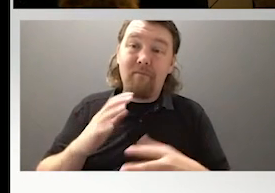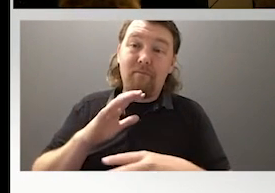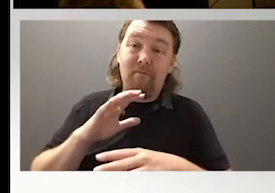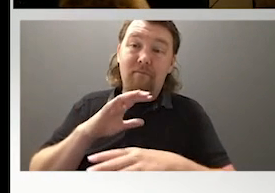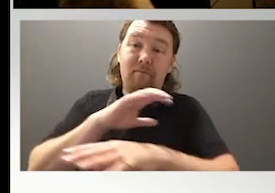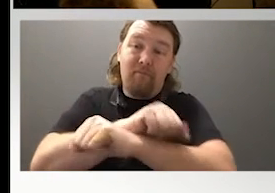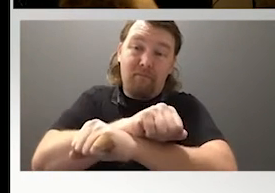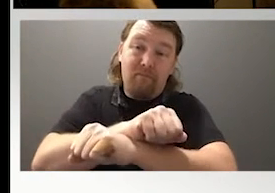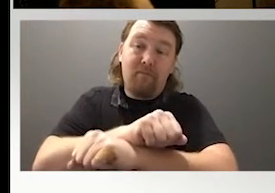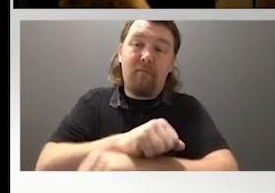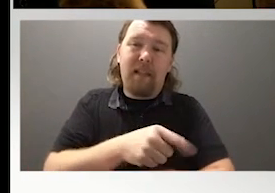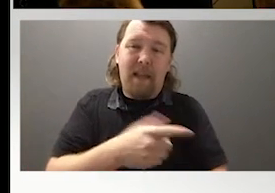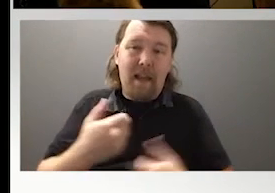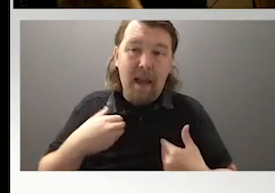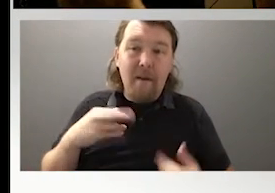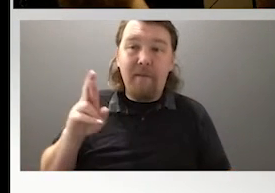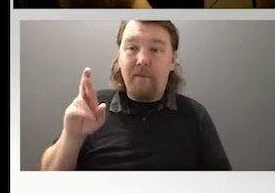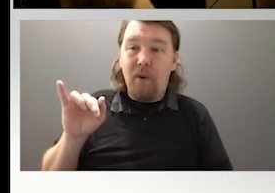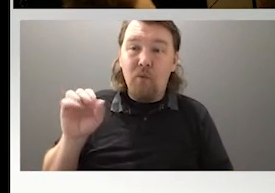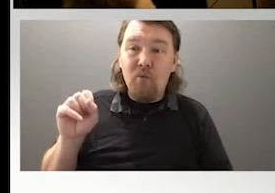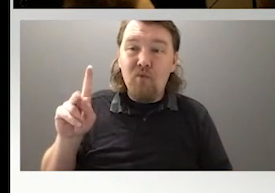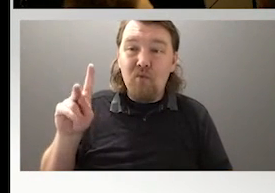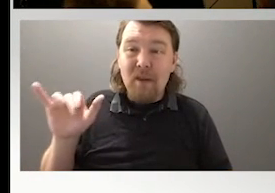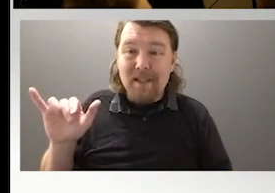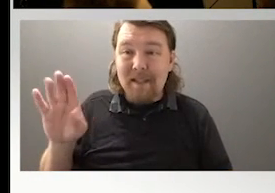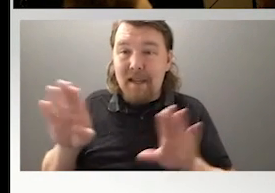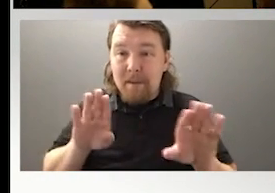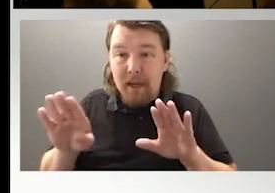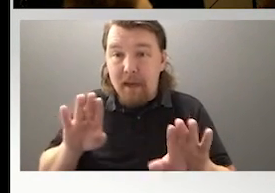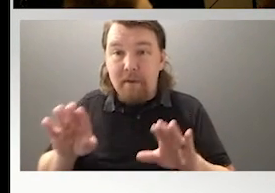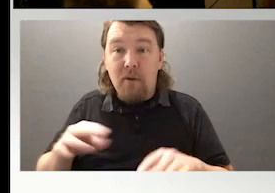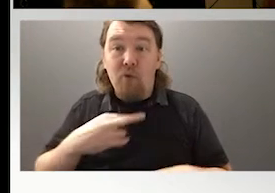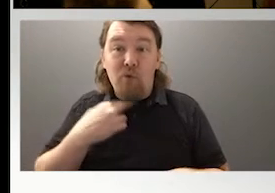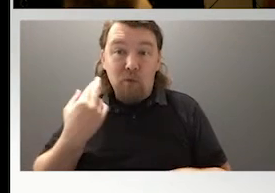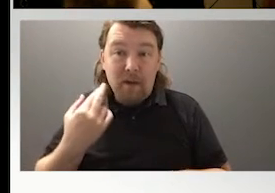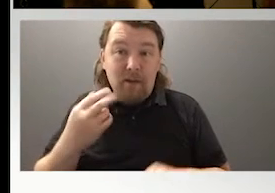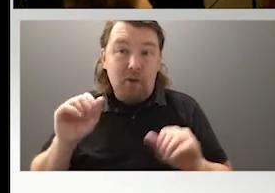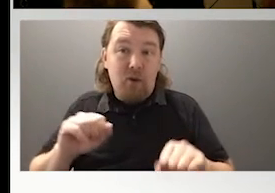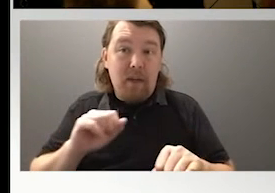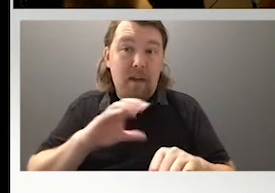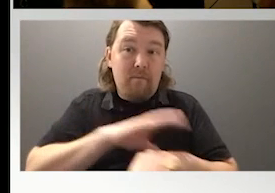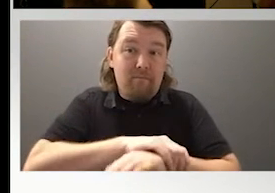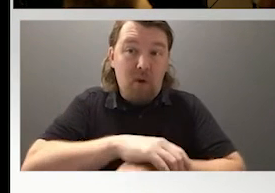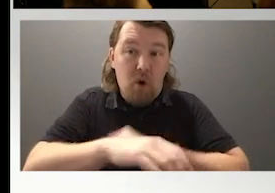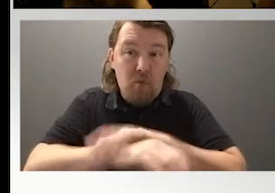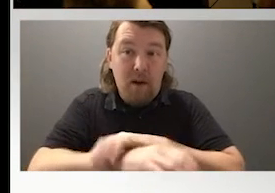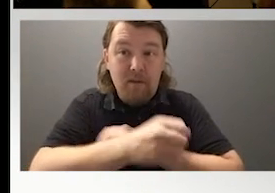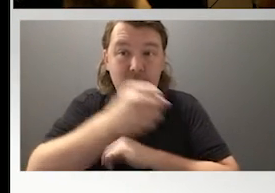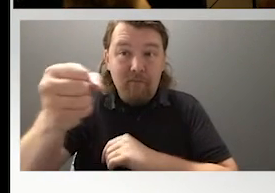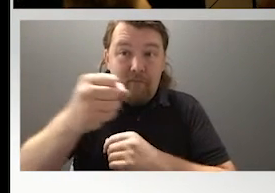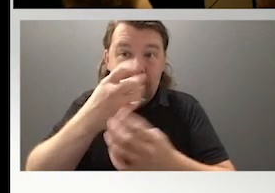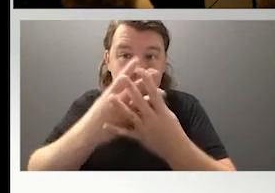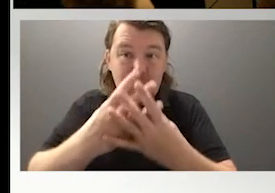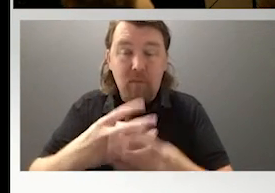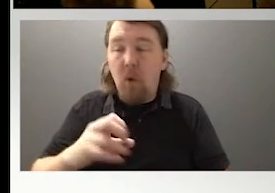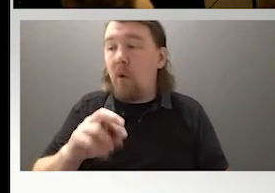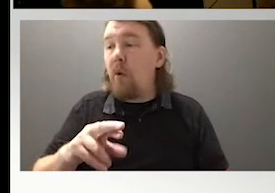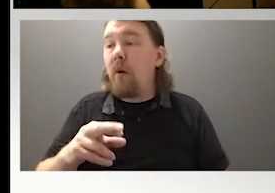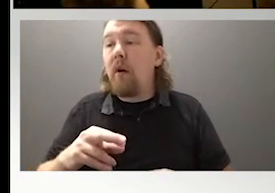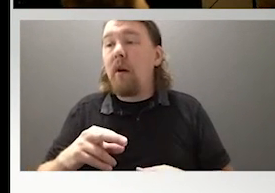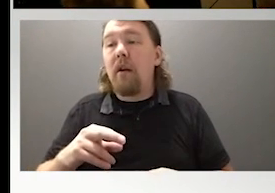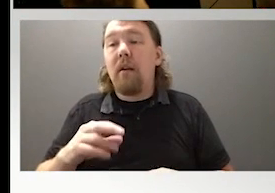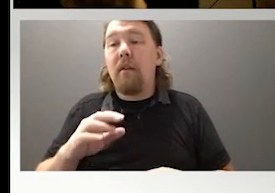they have risky behavior and they're at risk of incarceration, or whose behaviors or physical needs place them or